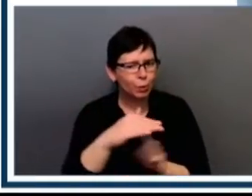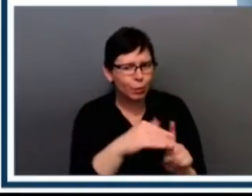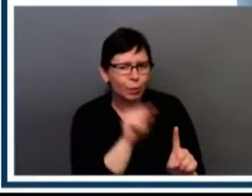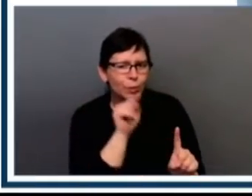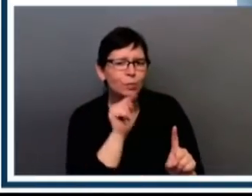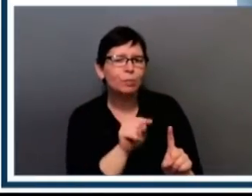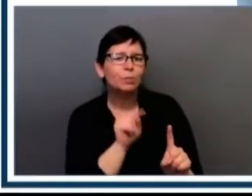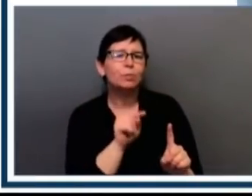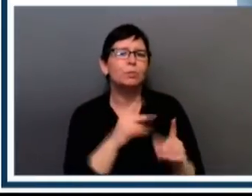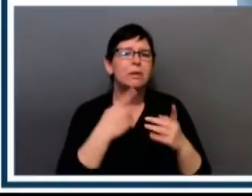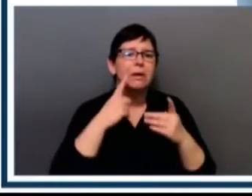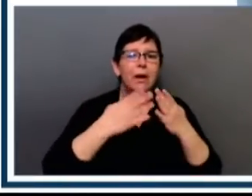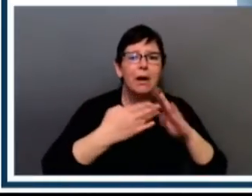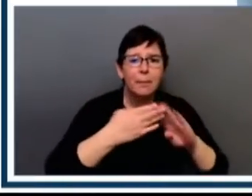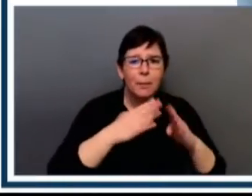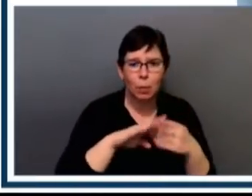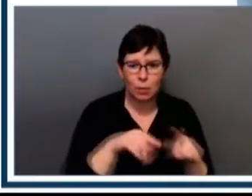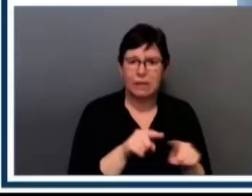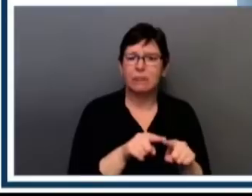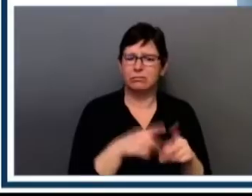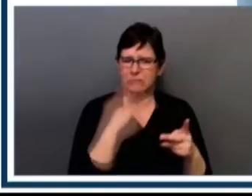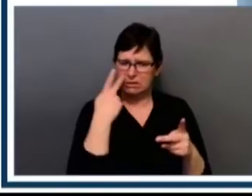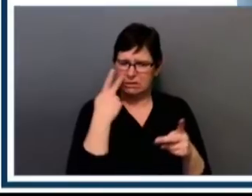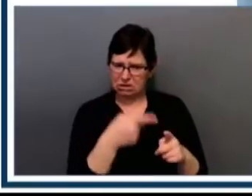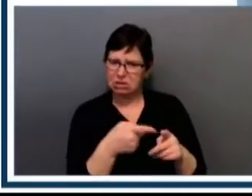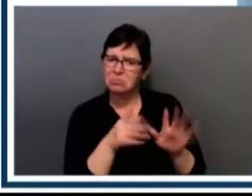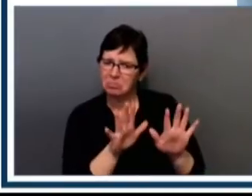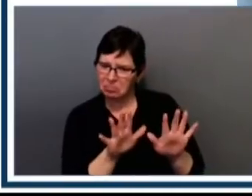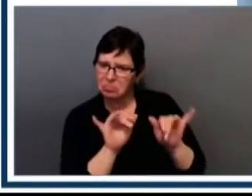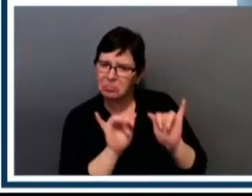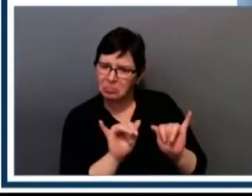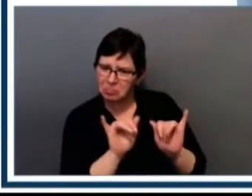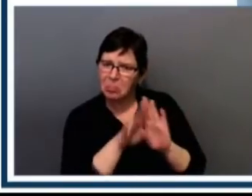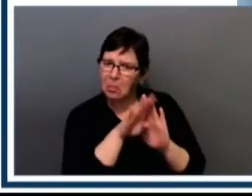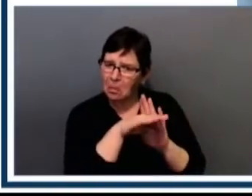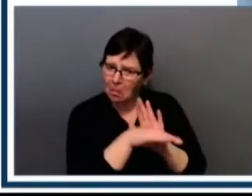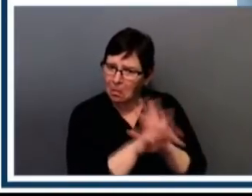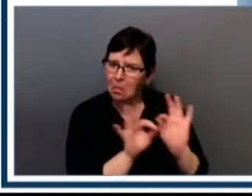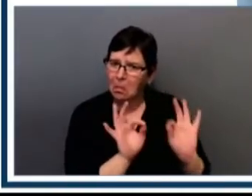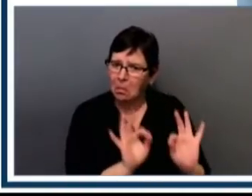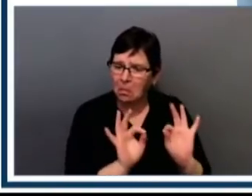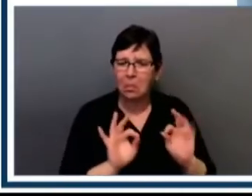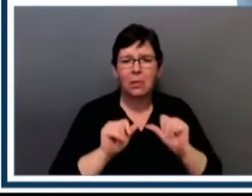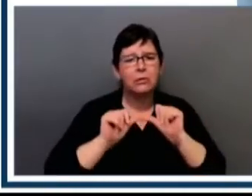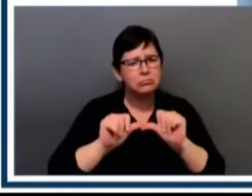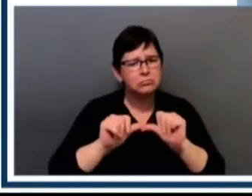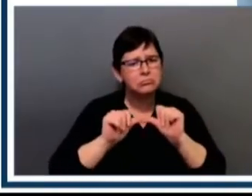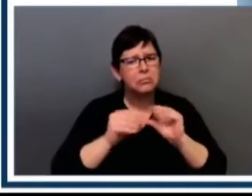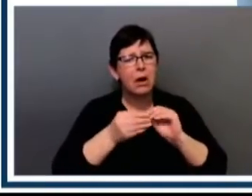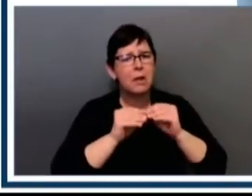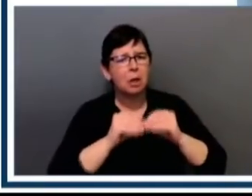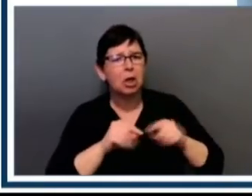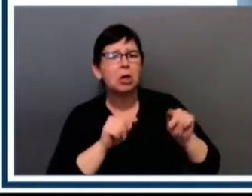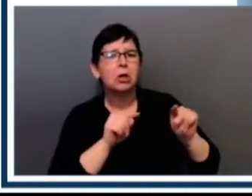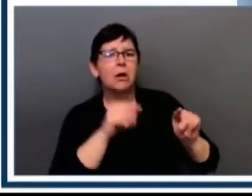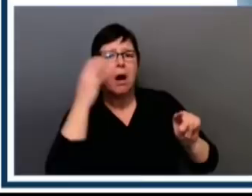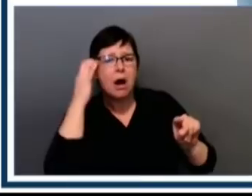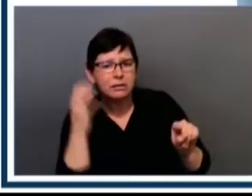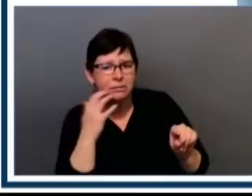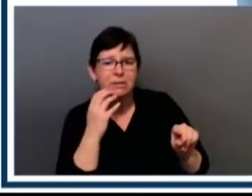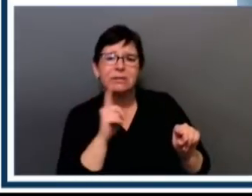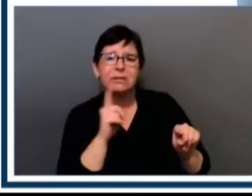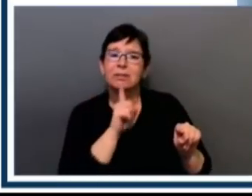the capacity of the healthcare system, and certainly COVID has exacerbated things, but as the Premier's talked about, they're also reflected of